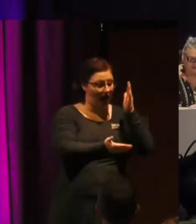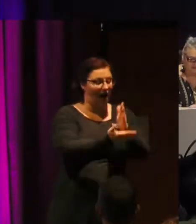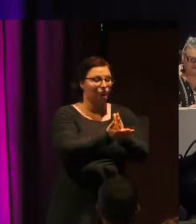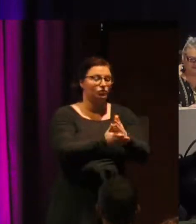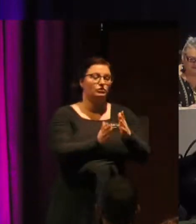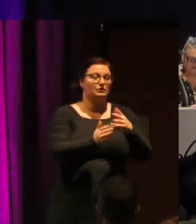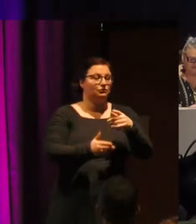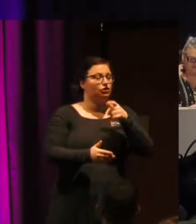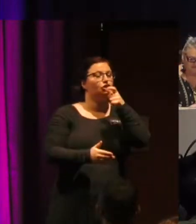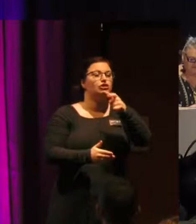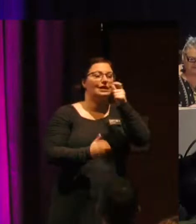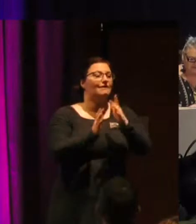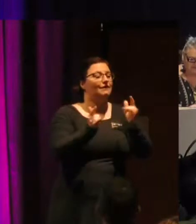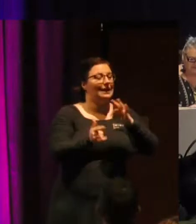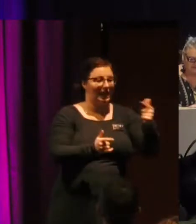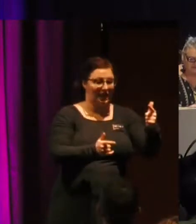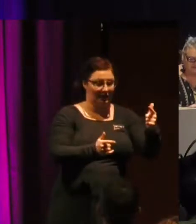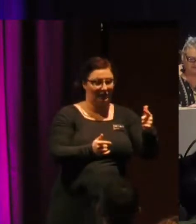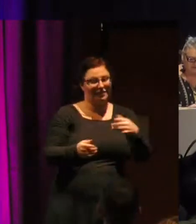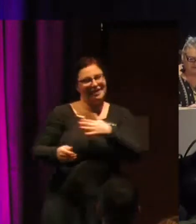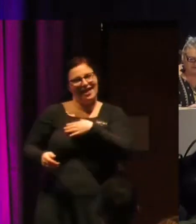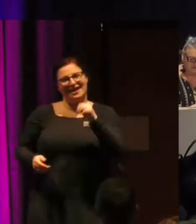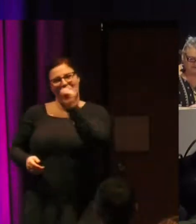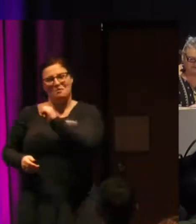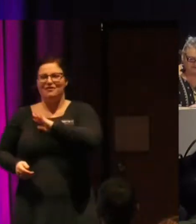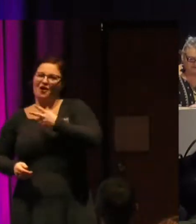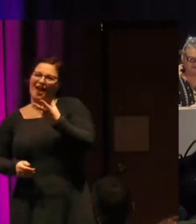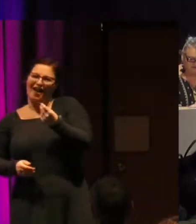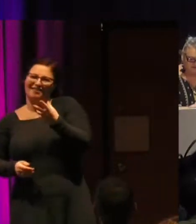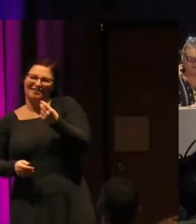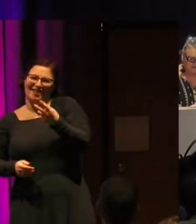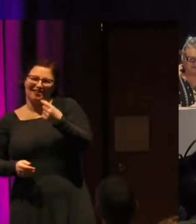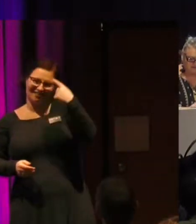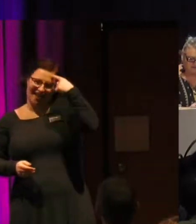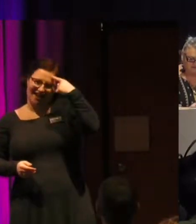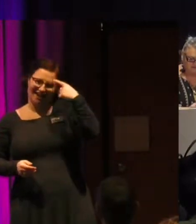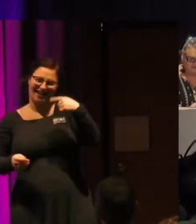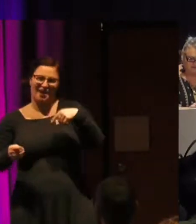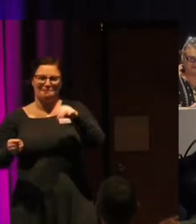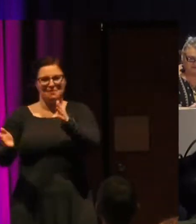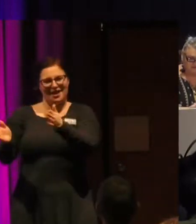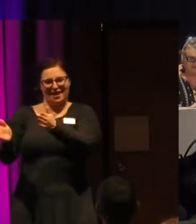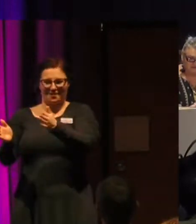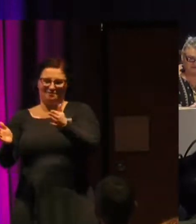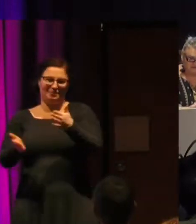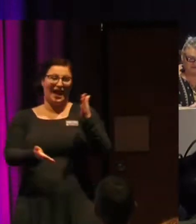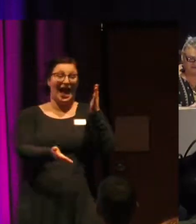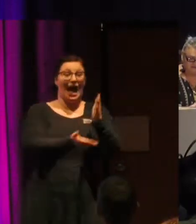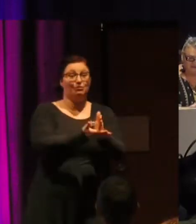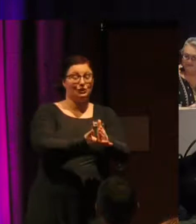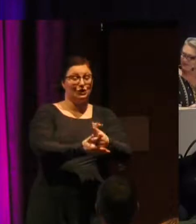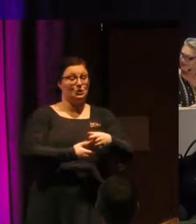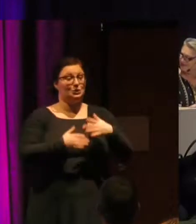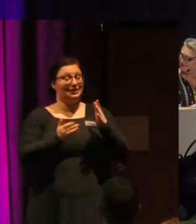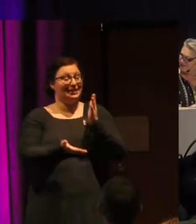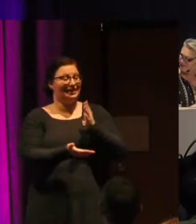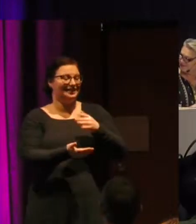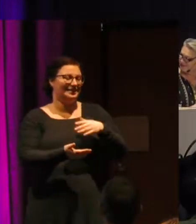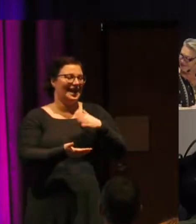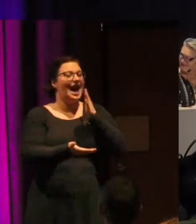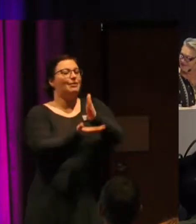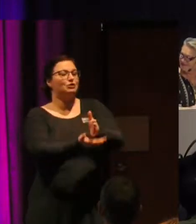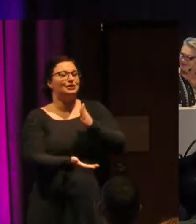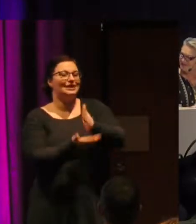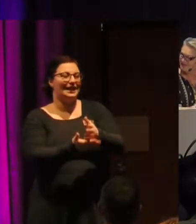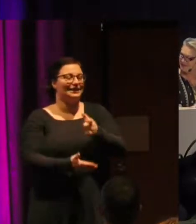freedom of speech. And I think in Europe we have a different approach, which is, I think, somewhere in between that absolute right. So